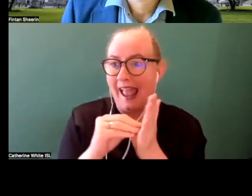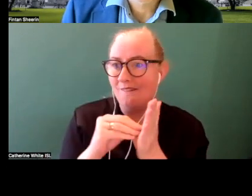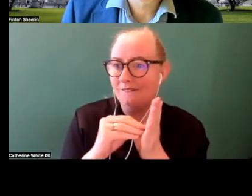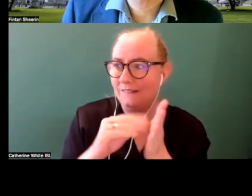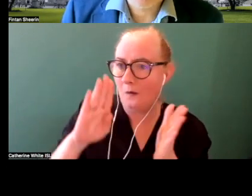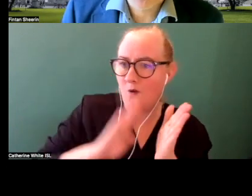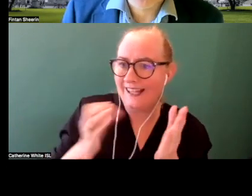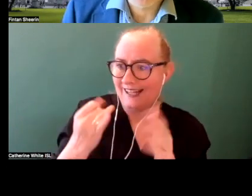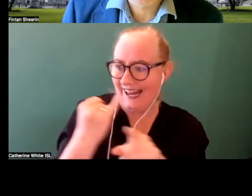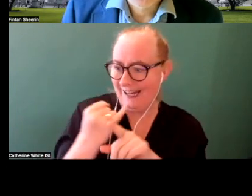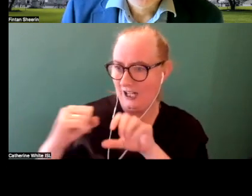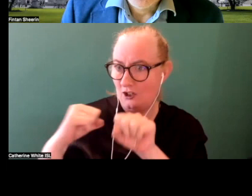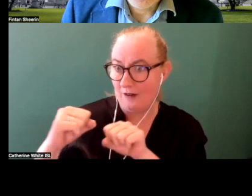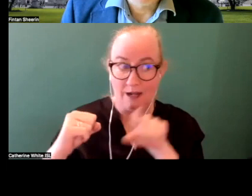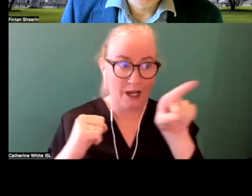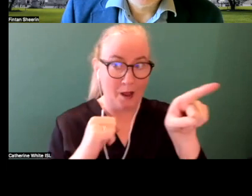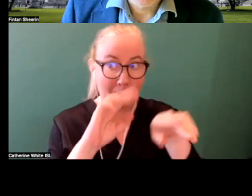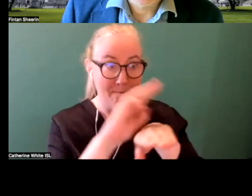service and a parent dies.